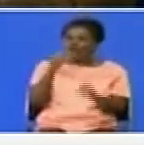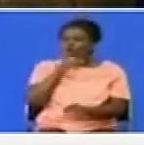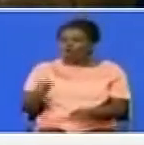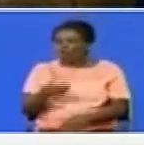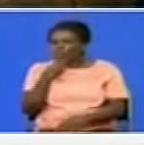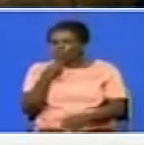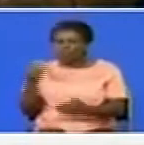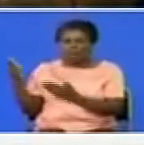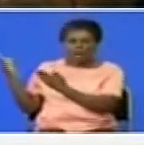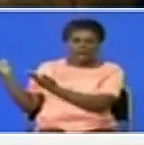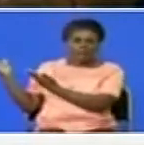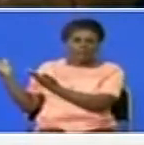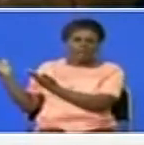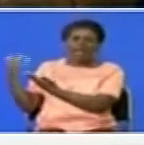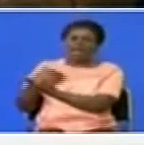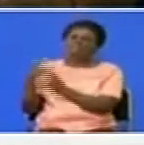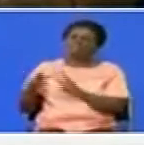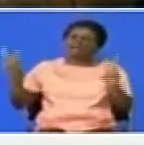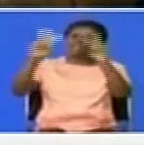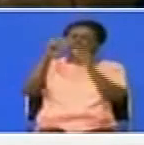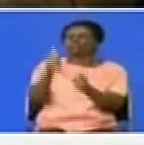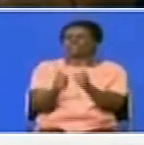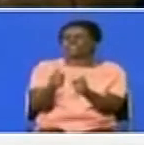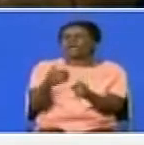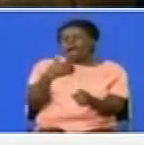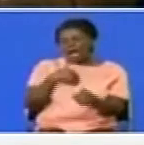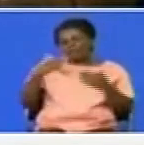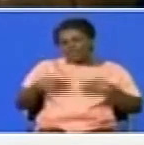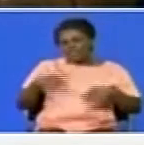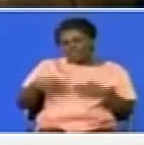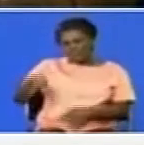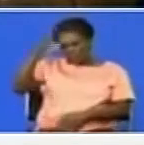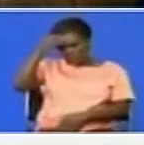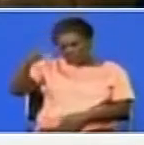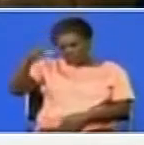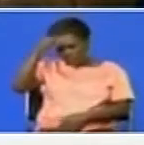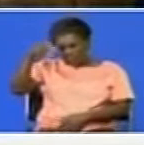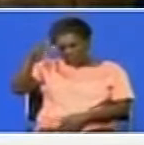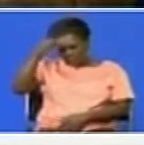Henry Kosgei, Mudaura's will add when you have people who are trained in Harvard,